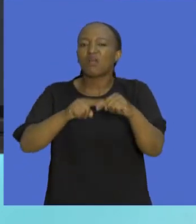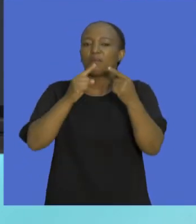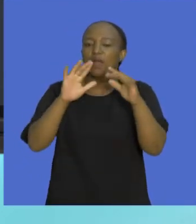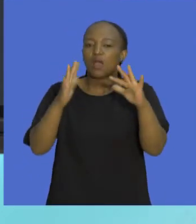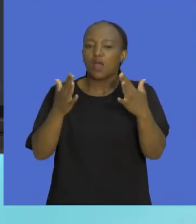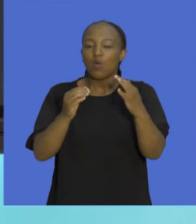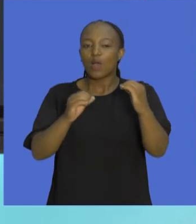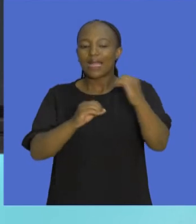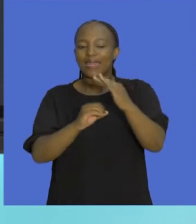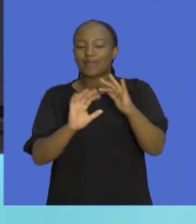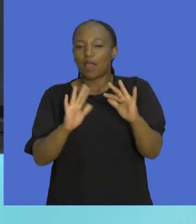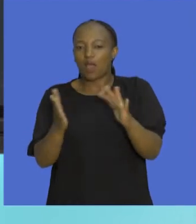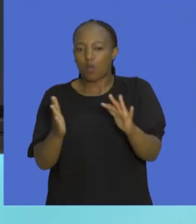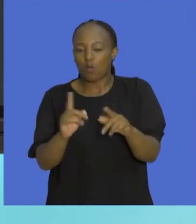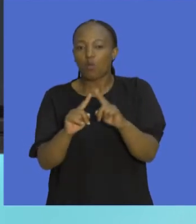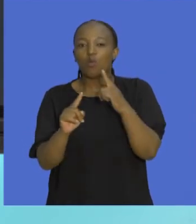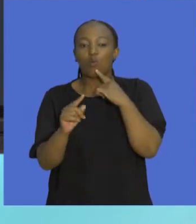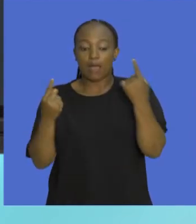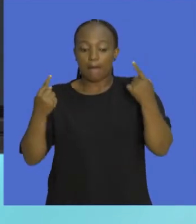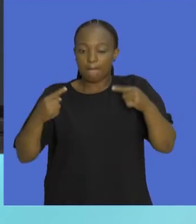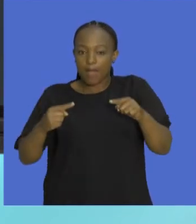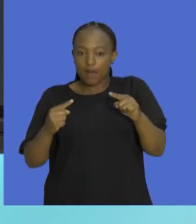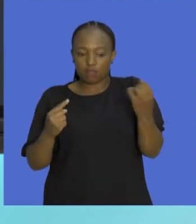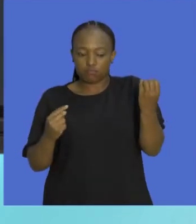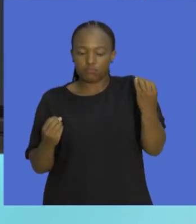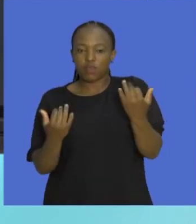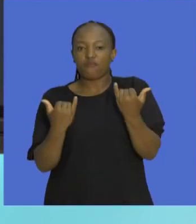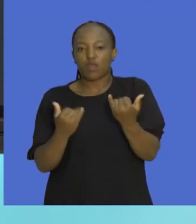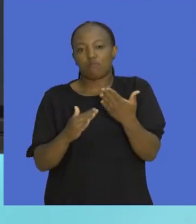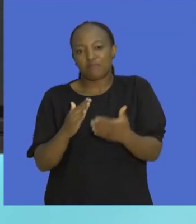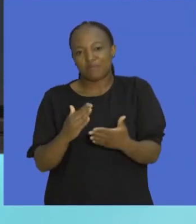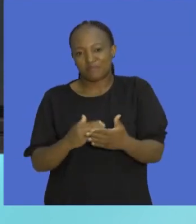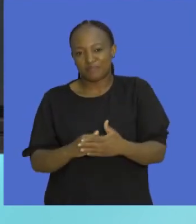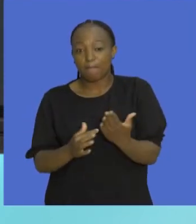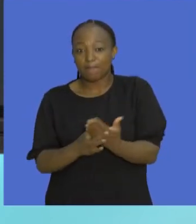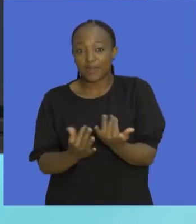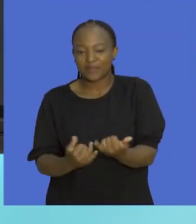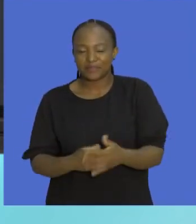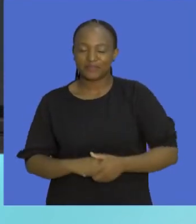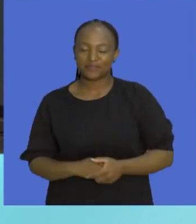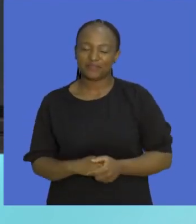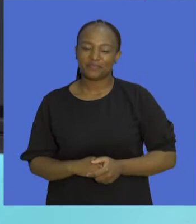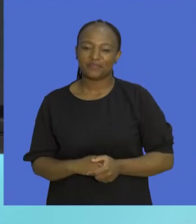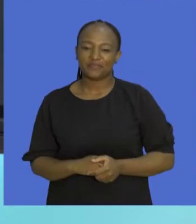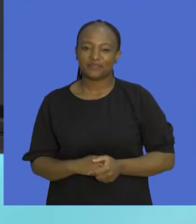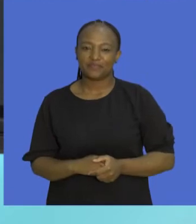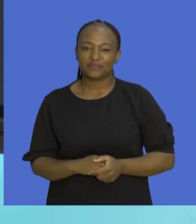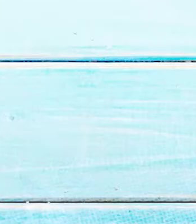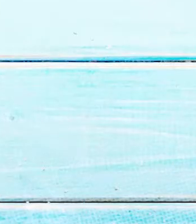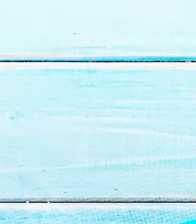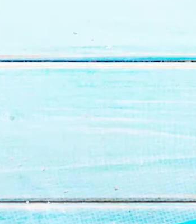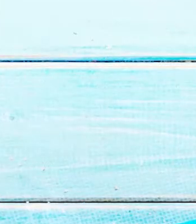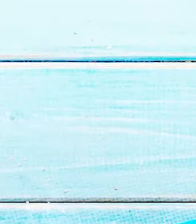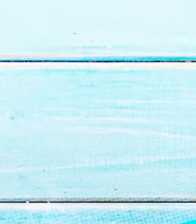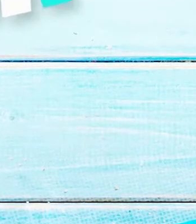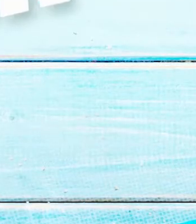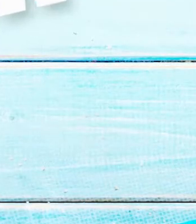about potential difference in current in as far as, a parallel circuit is concerned. Let's take a short breather for now.